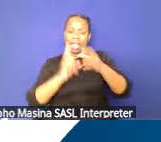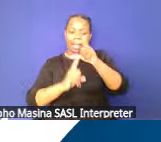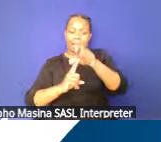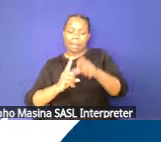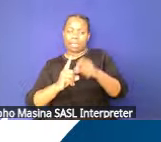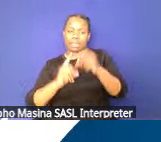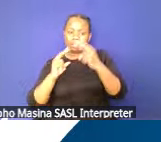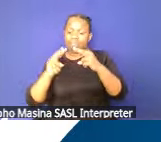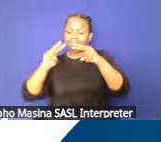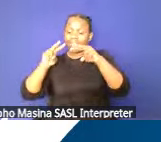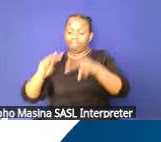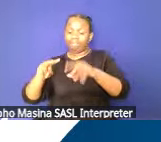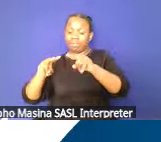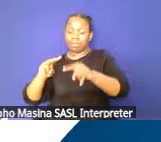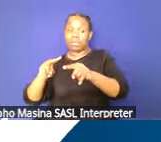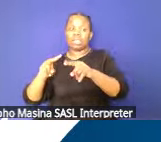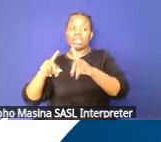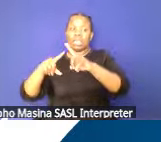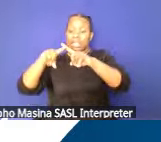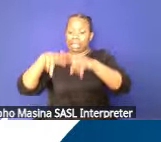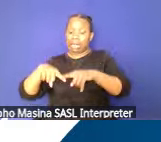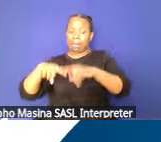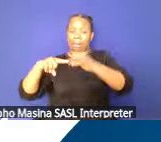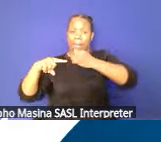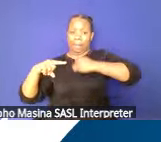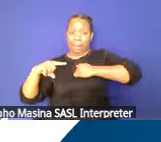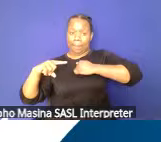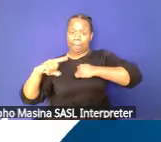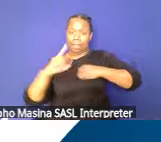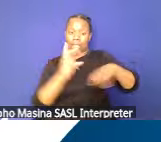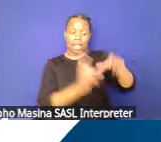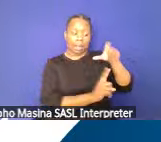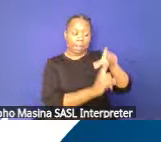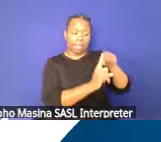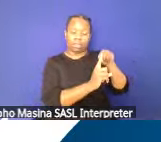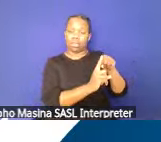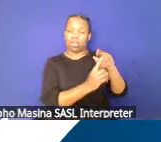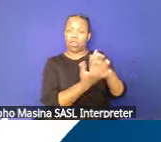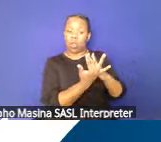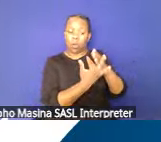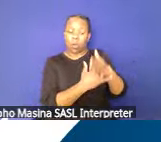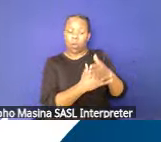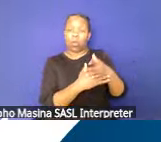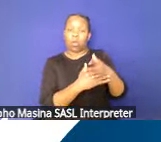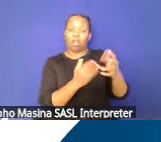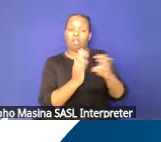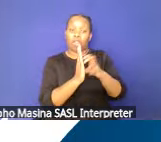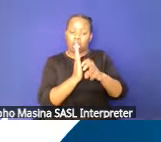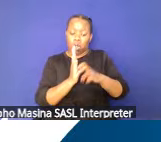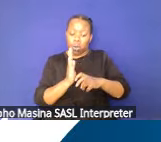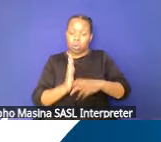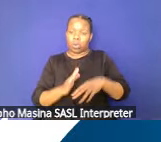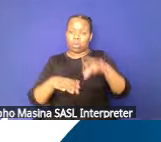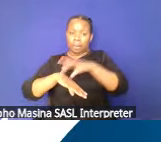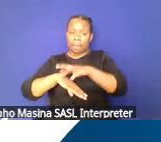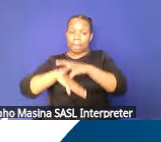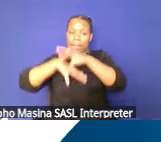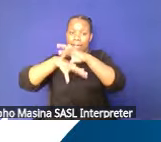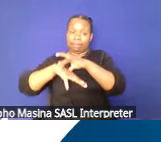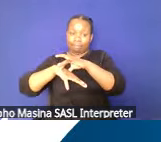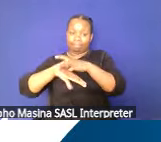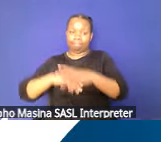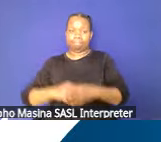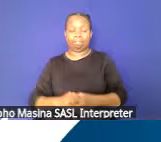recognized as a dependent of the person in terms of the rules of the medical scheme.